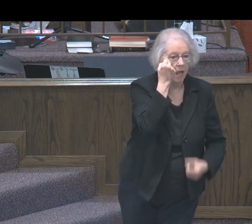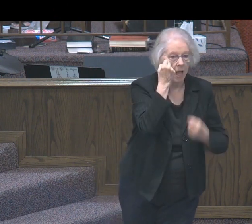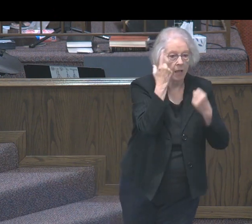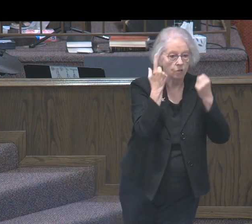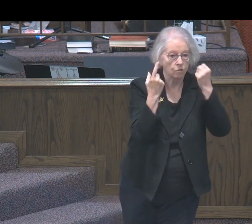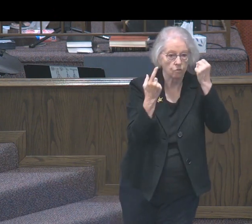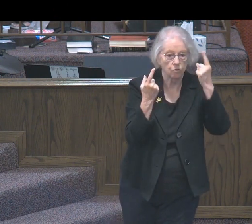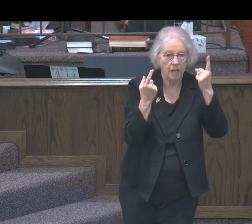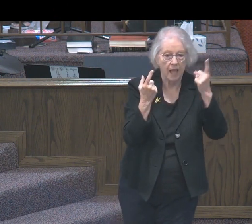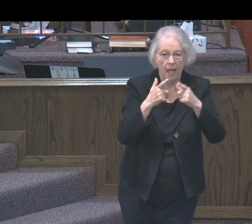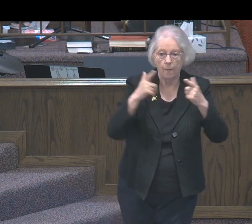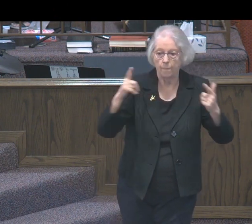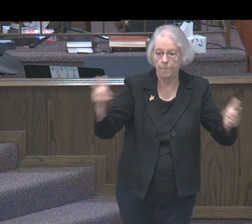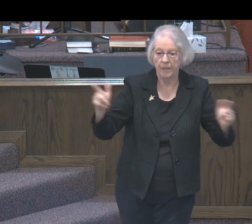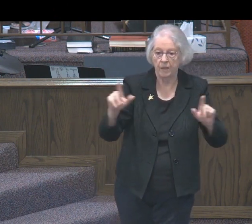chapter 5